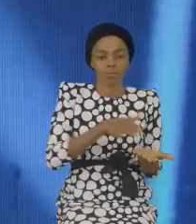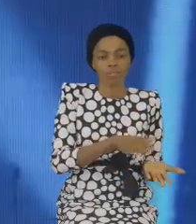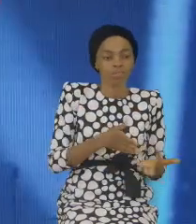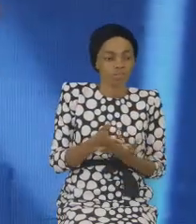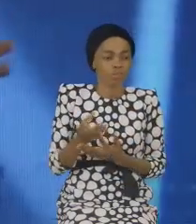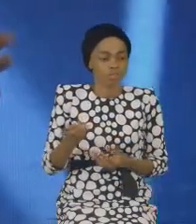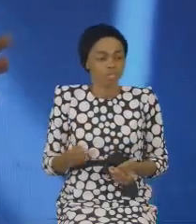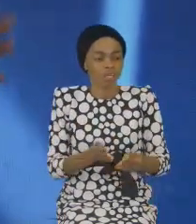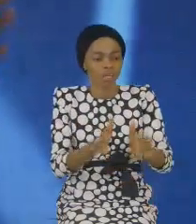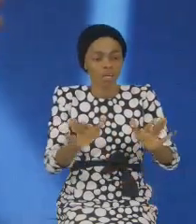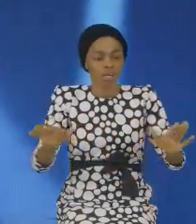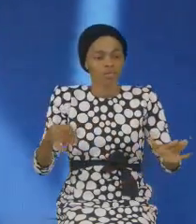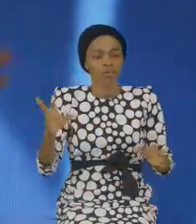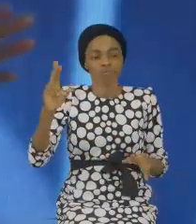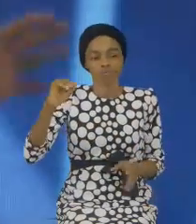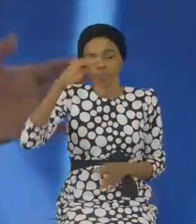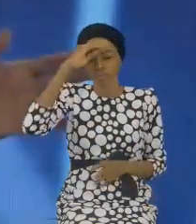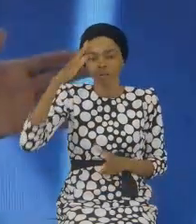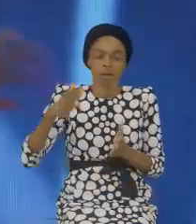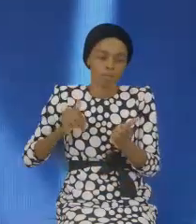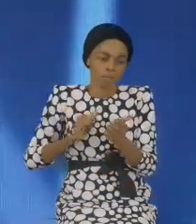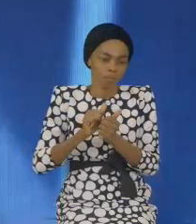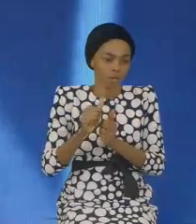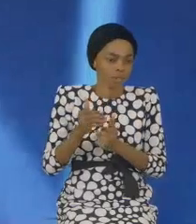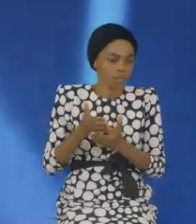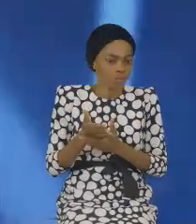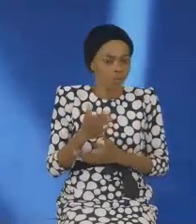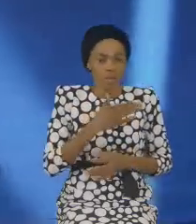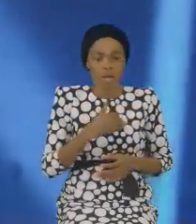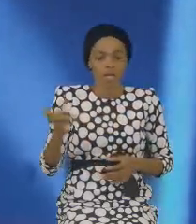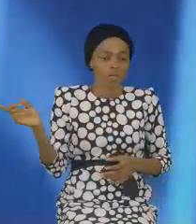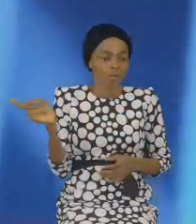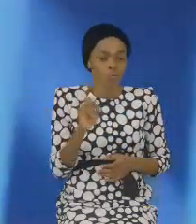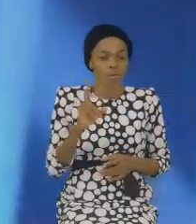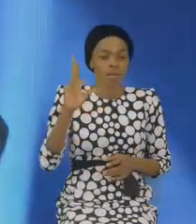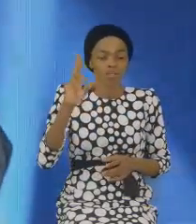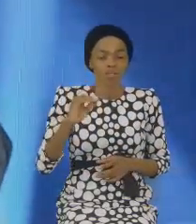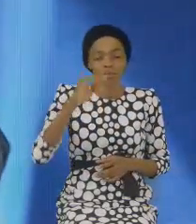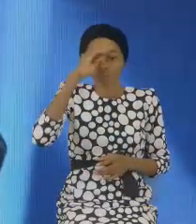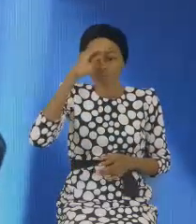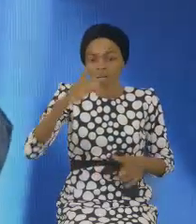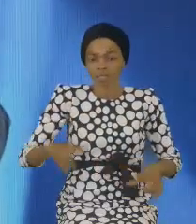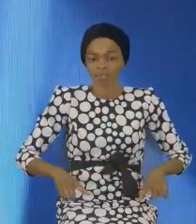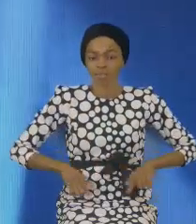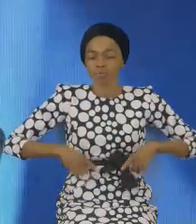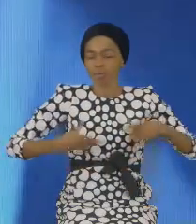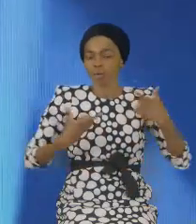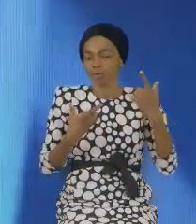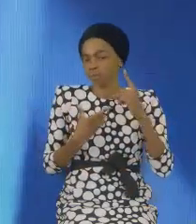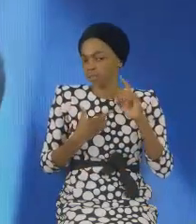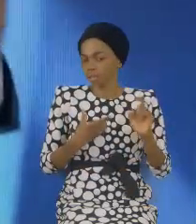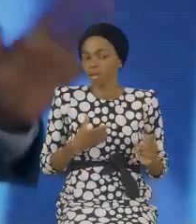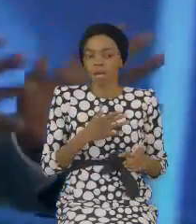no man passes through, and where no man dwelt. No